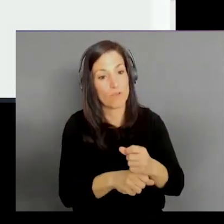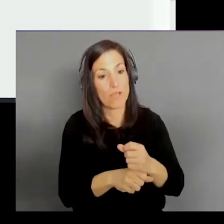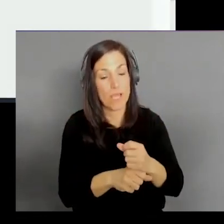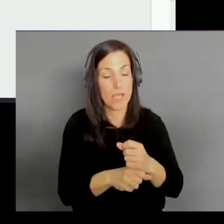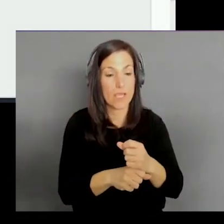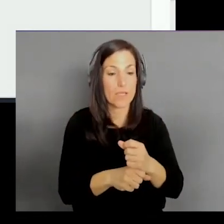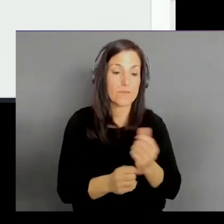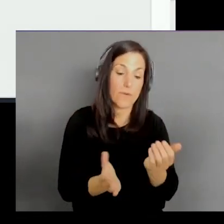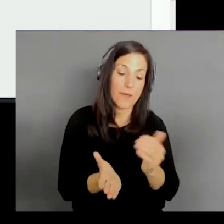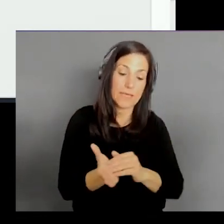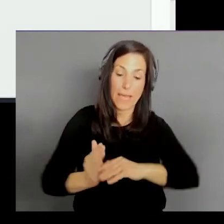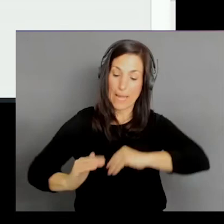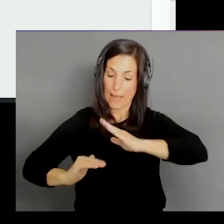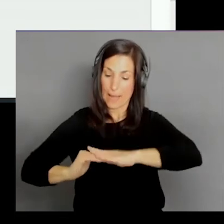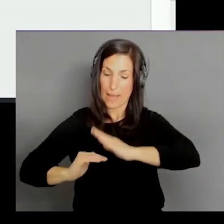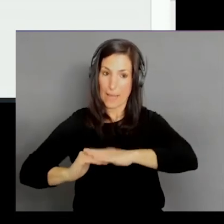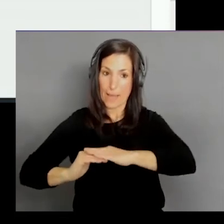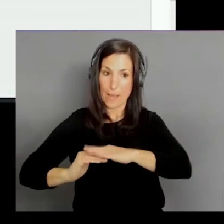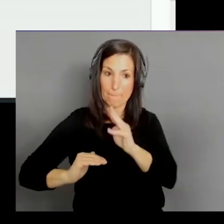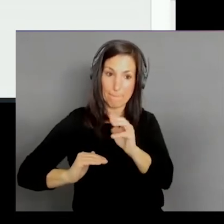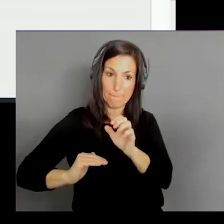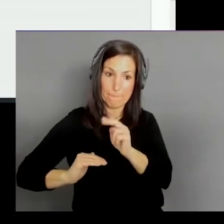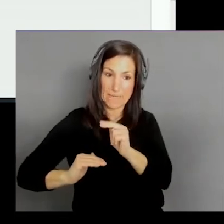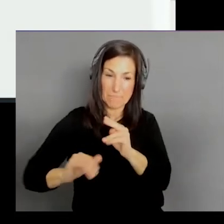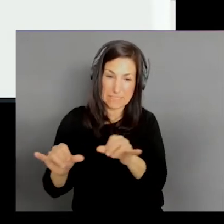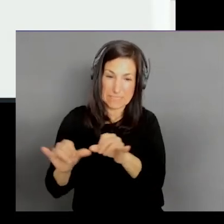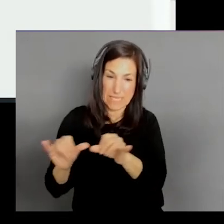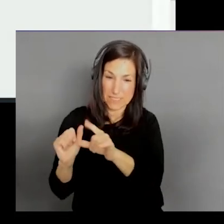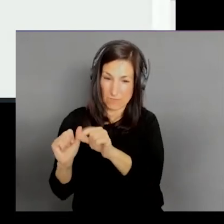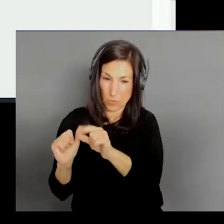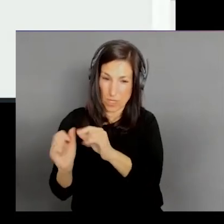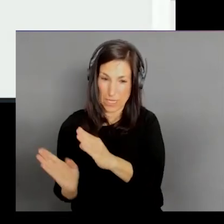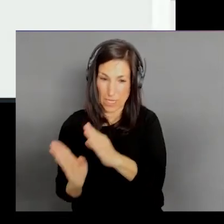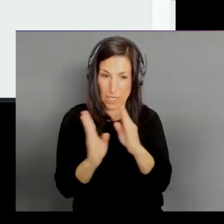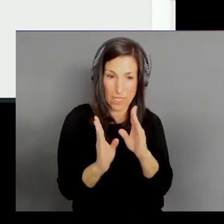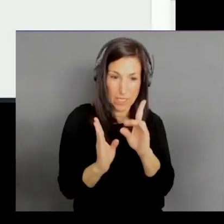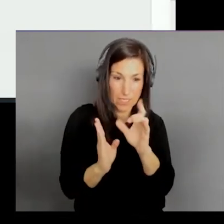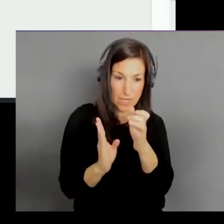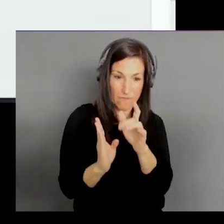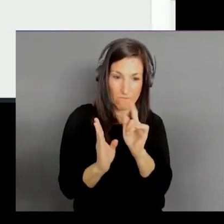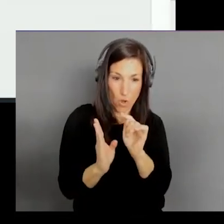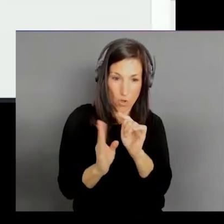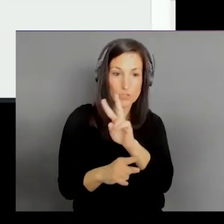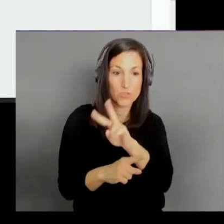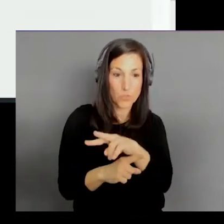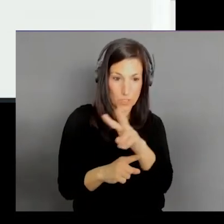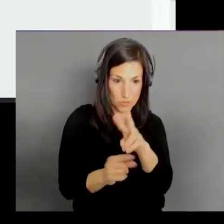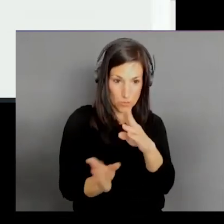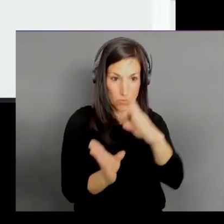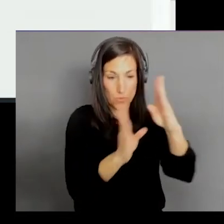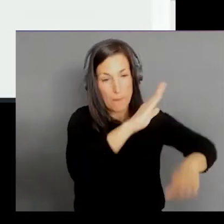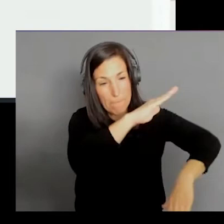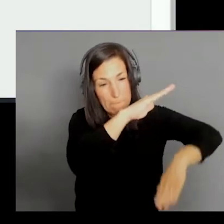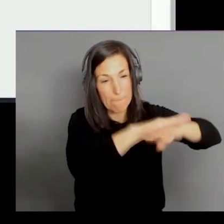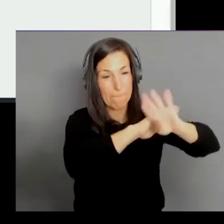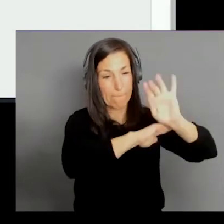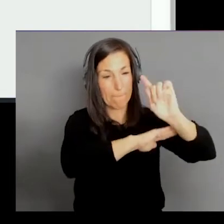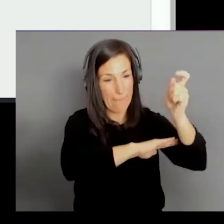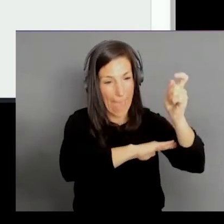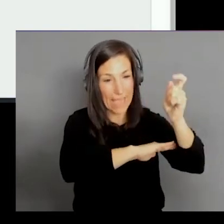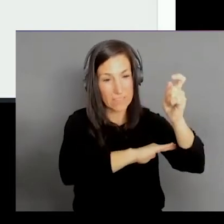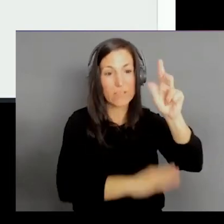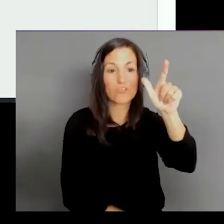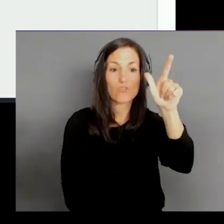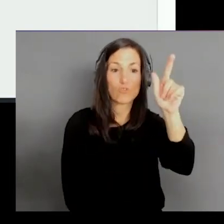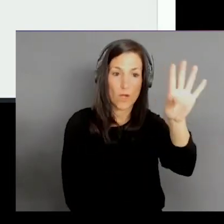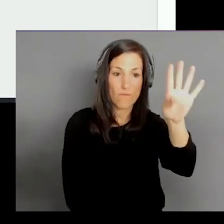of 20, default size of 22, maximum size of 24, and click create.